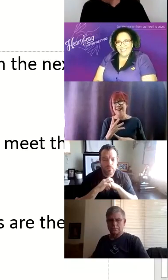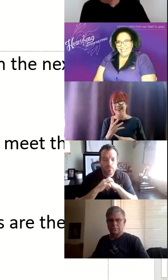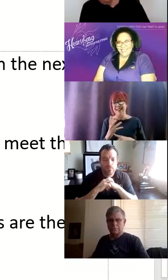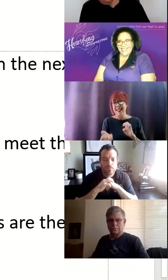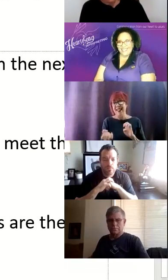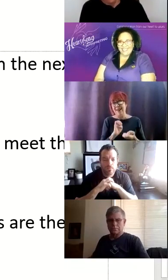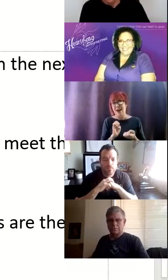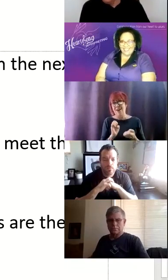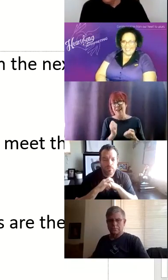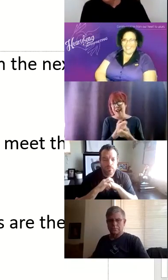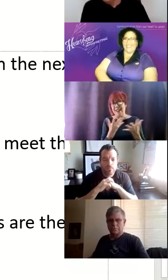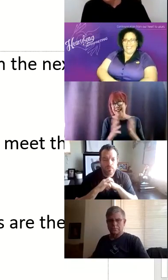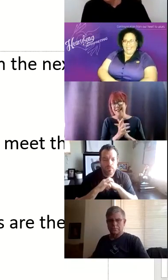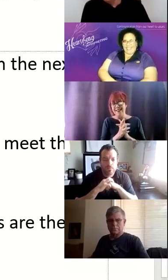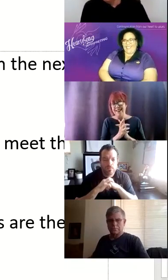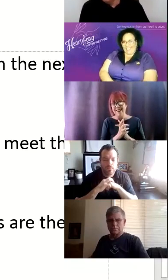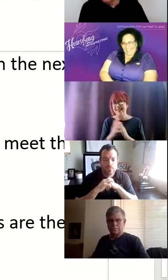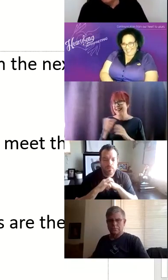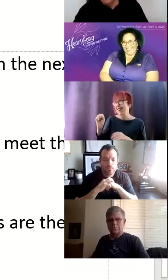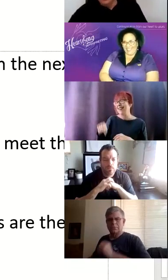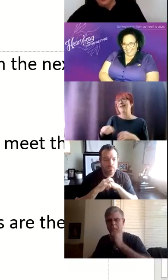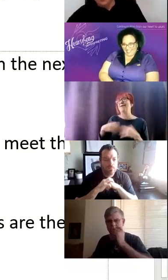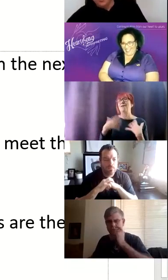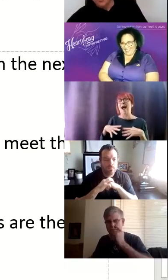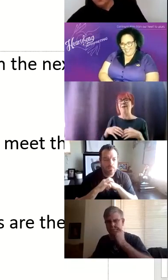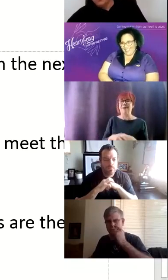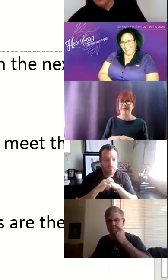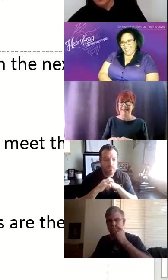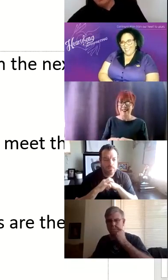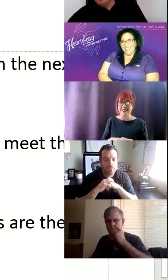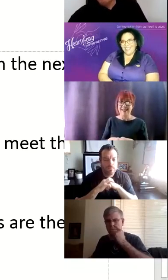Oh, yeah, I would say so.